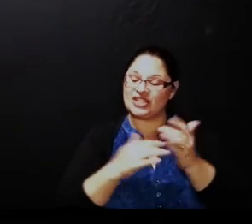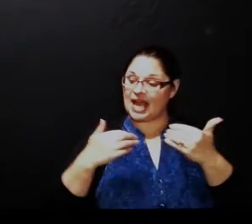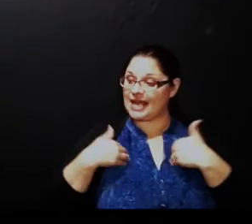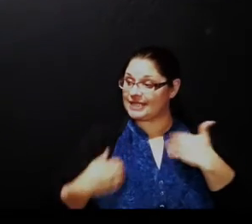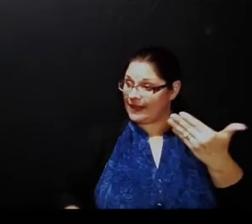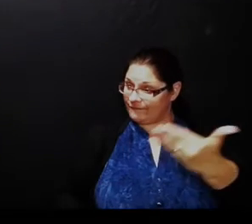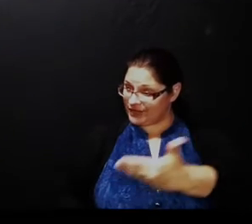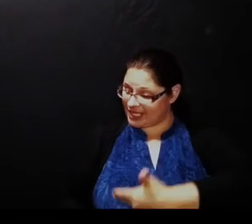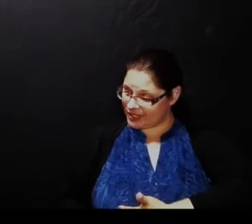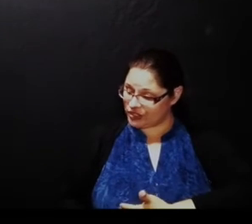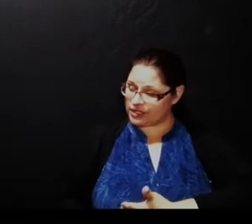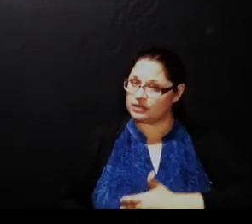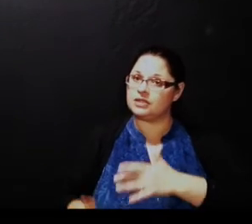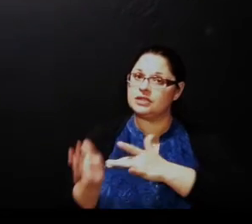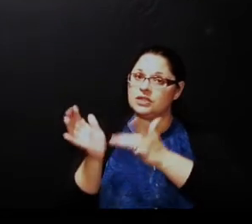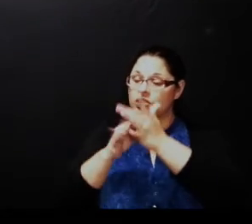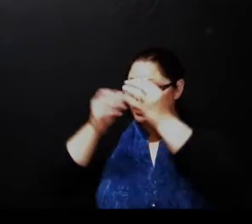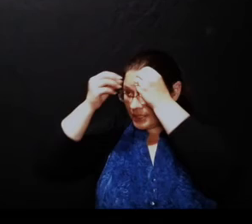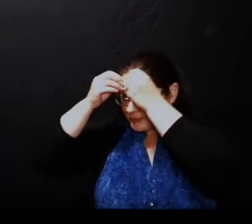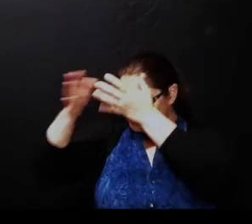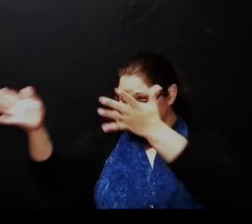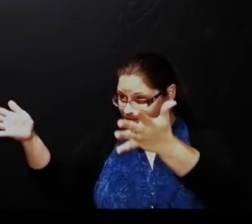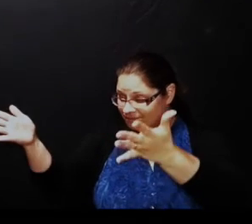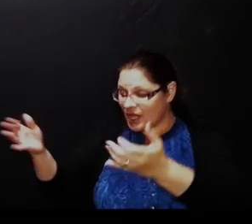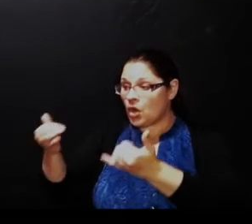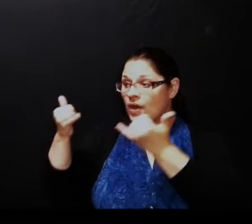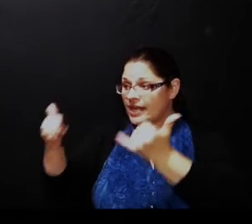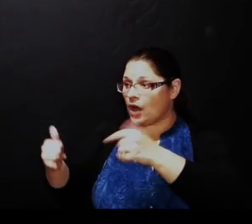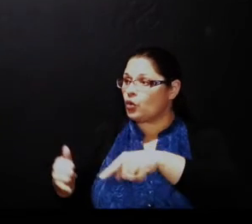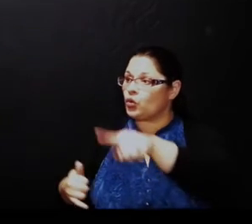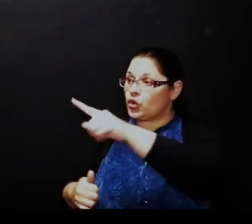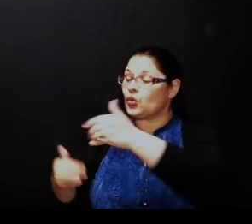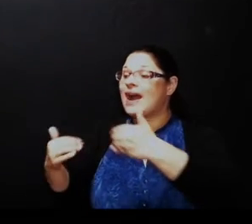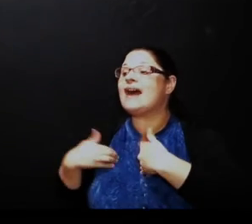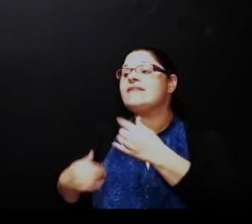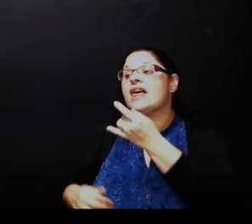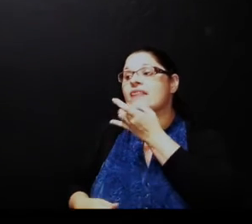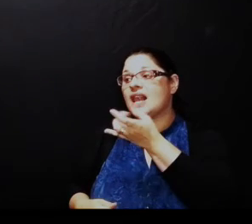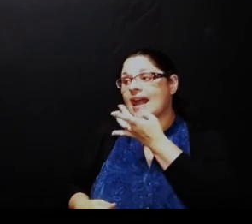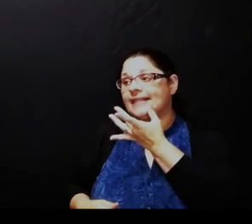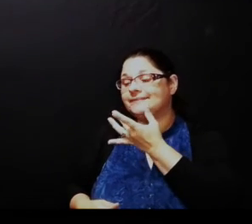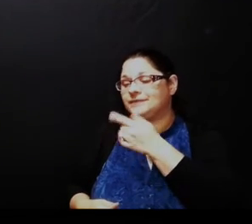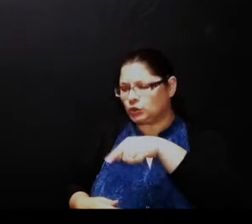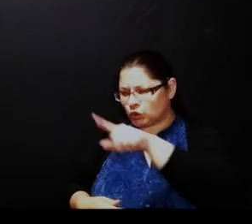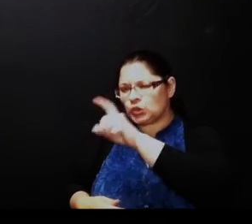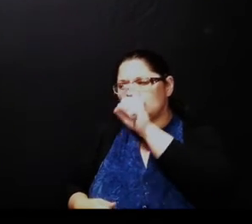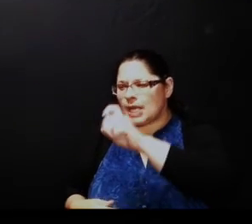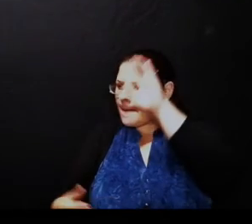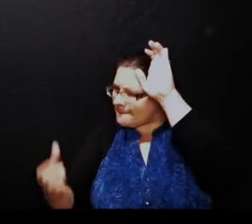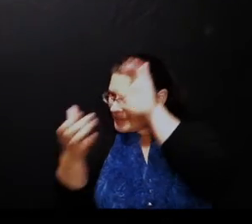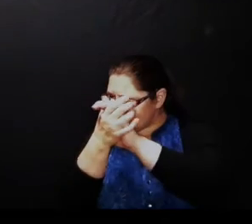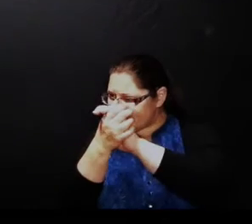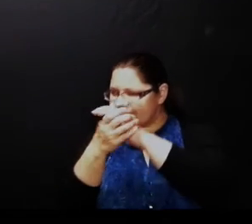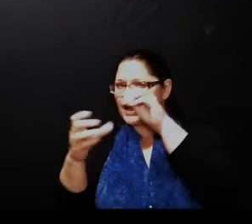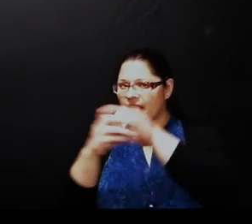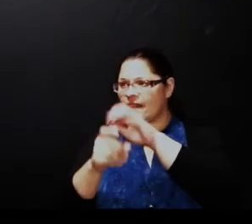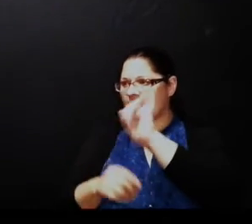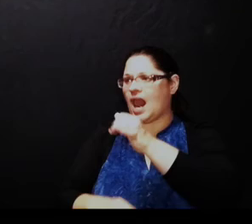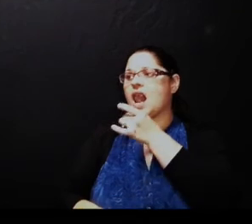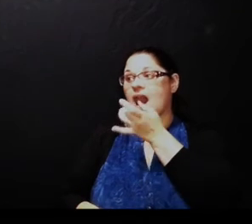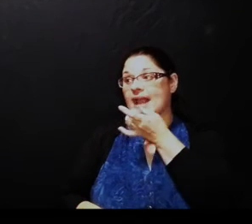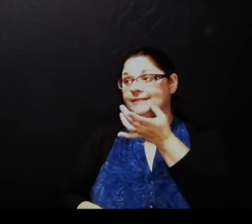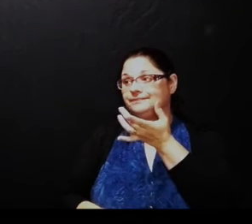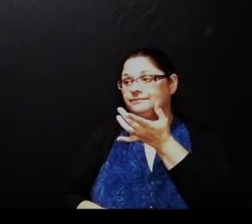While ye have light, believe in the light, that ye may be the children